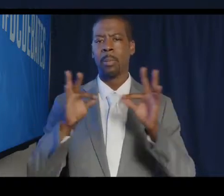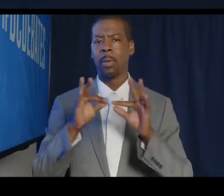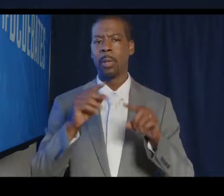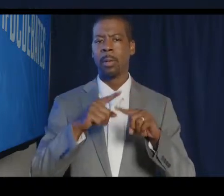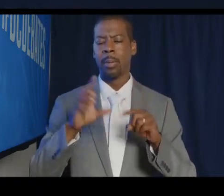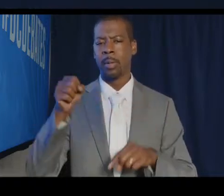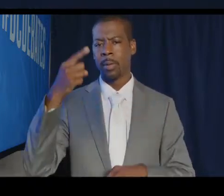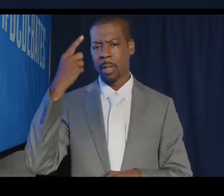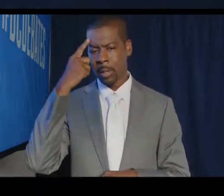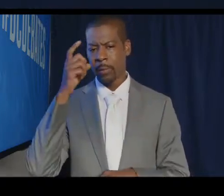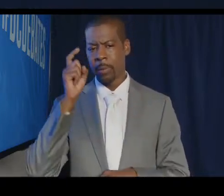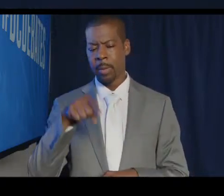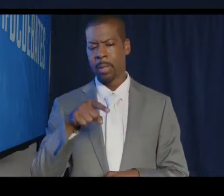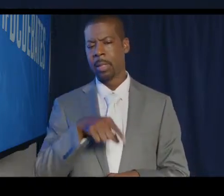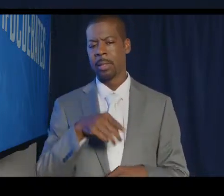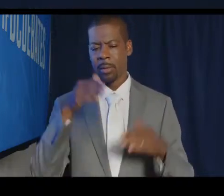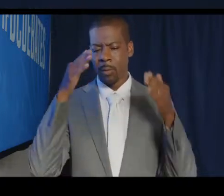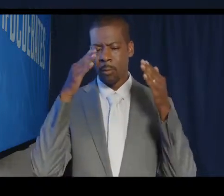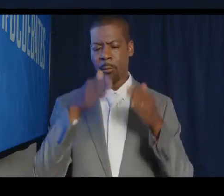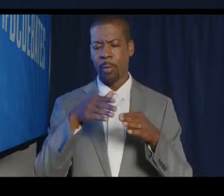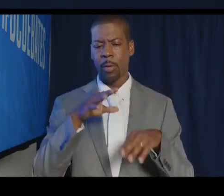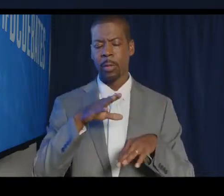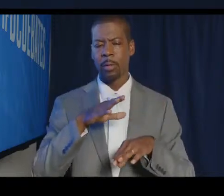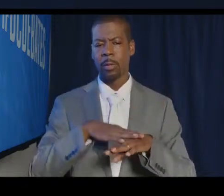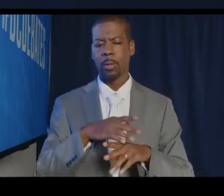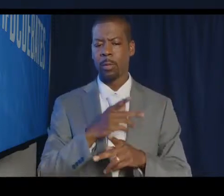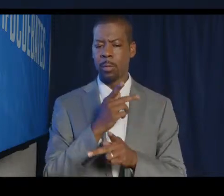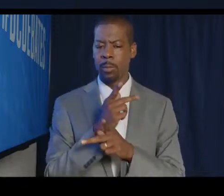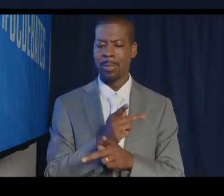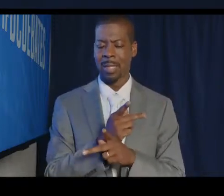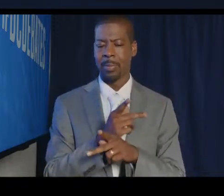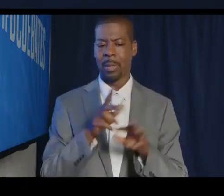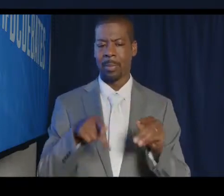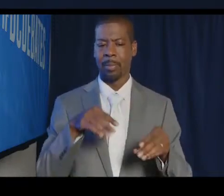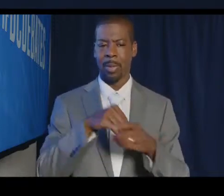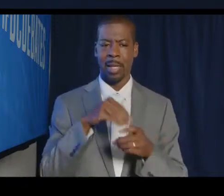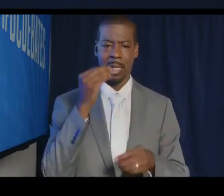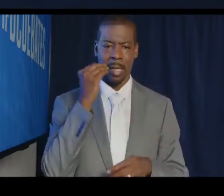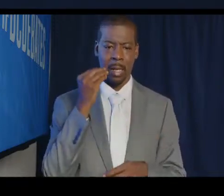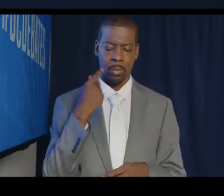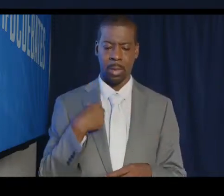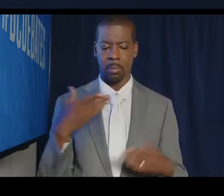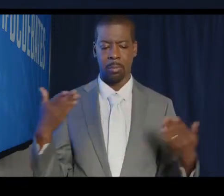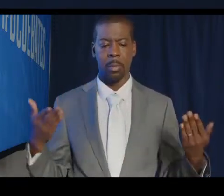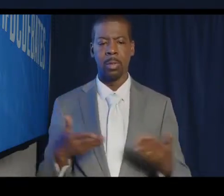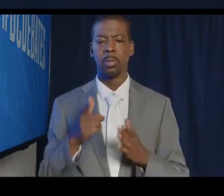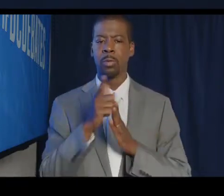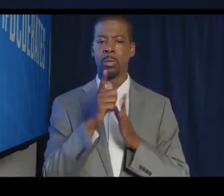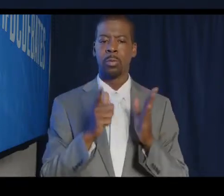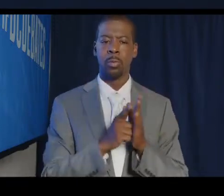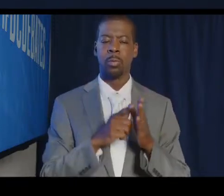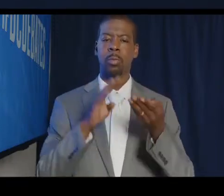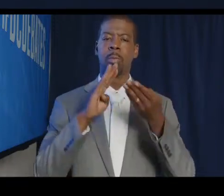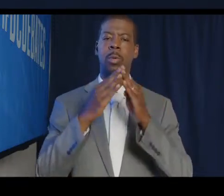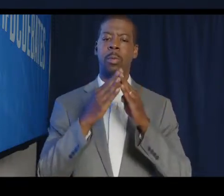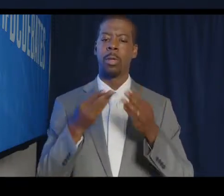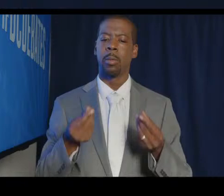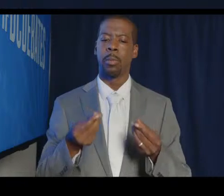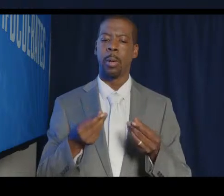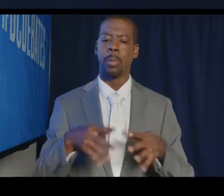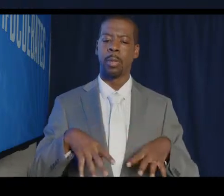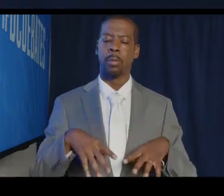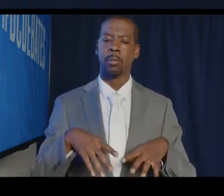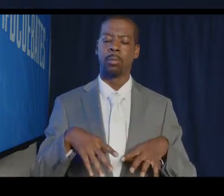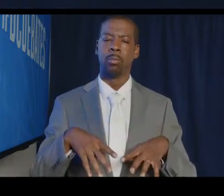in terms of the work that we're doing on housing preservation. I introduced legislation, for instance, to expand the Community Land Trust Program, which would